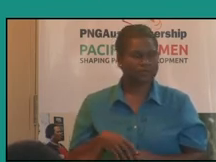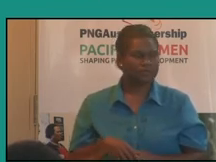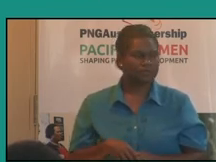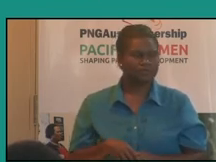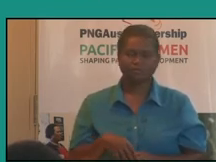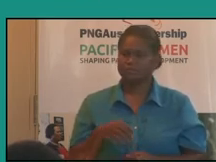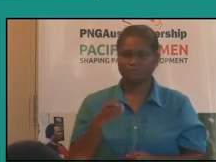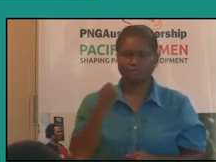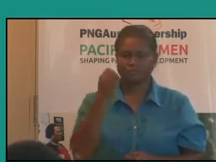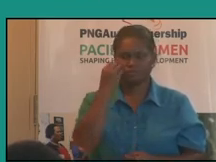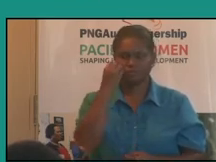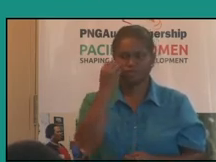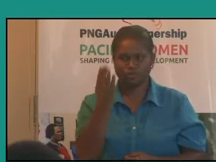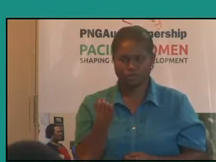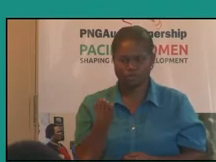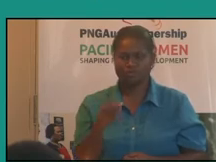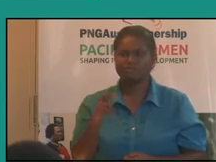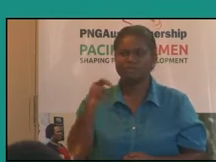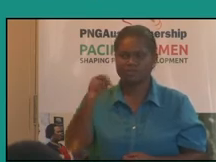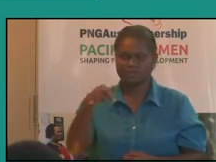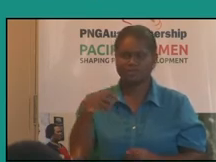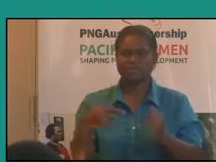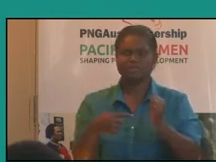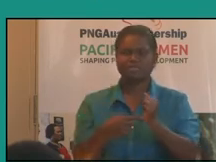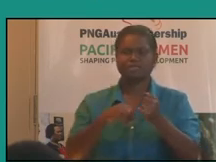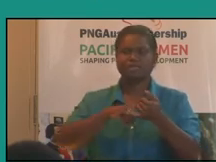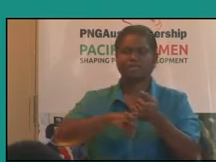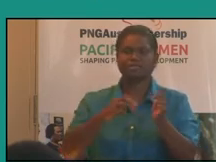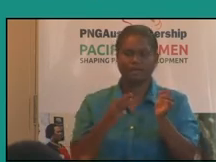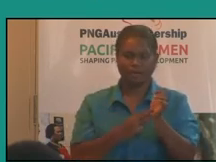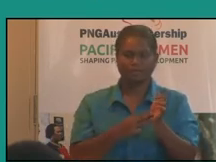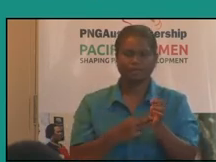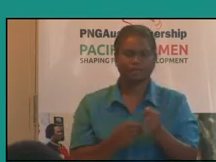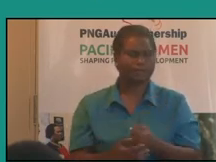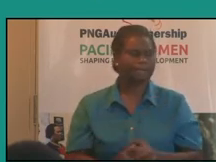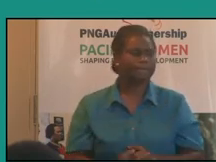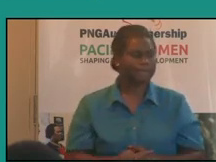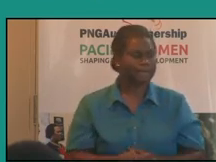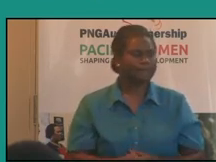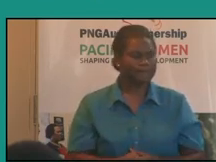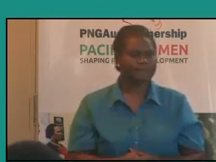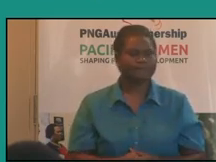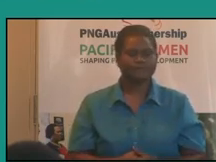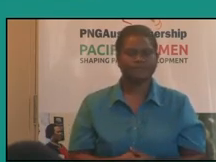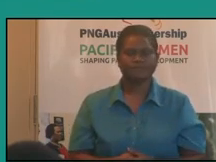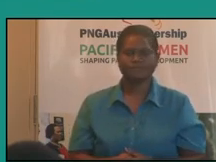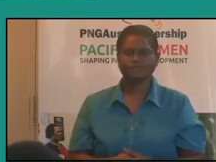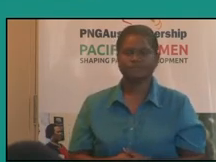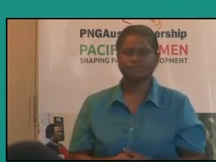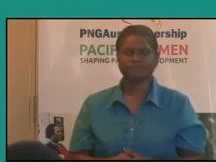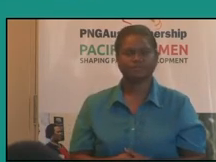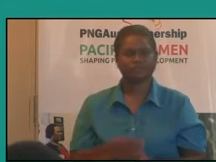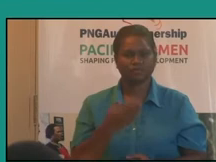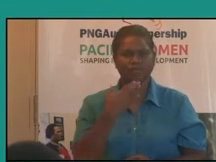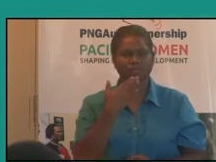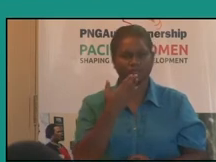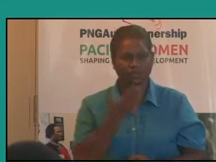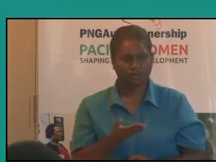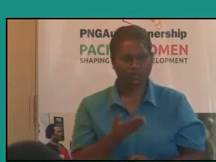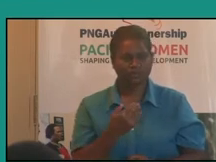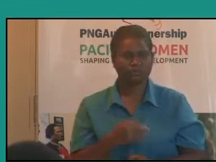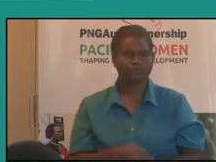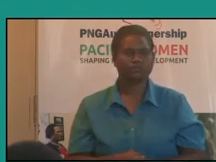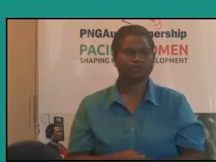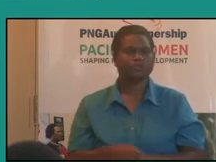very powerful signal that we need TSM. Thank you. Thank you. Again, in the interest of time, thank you, Dr.